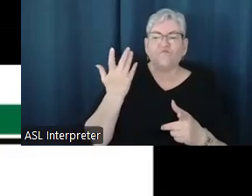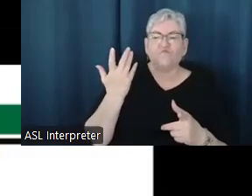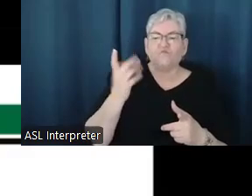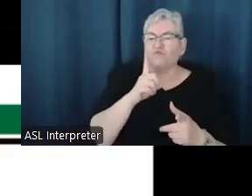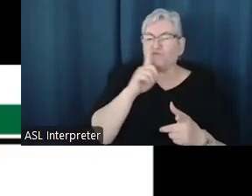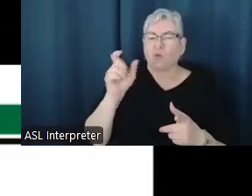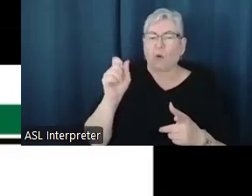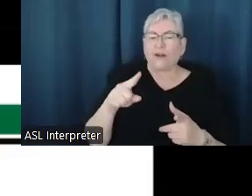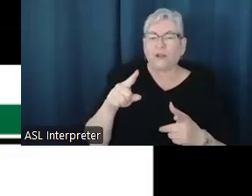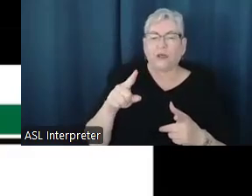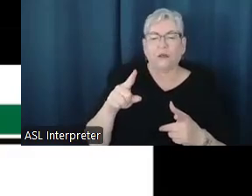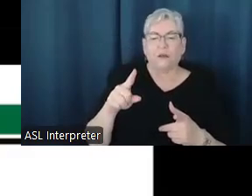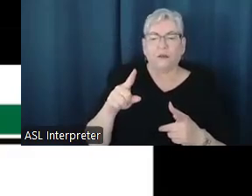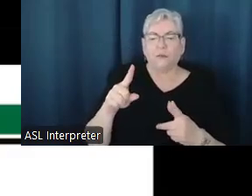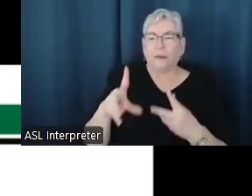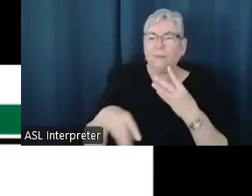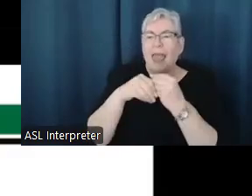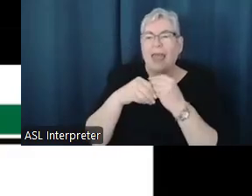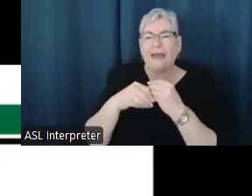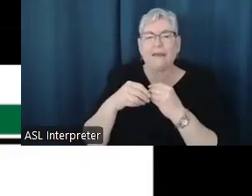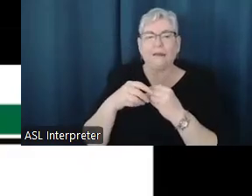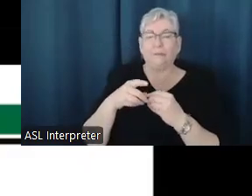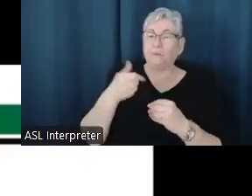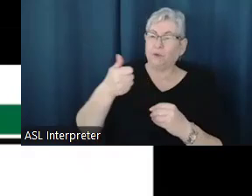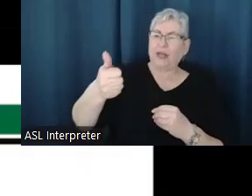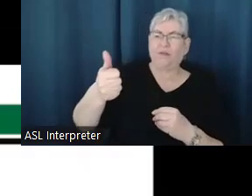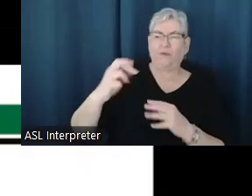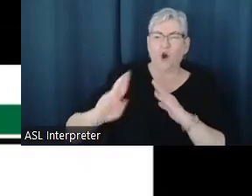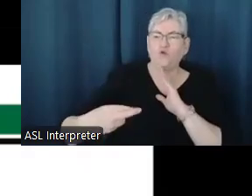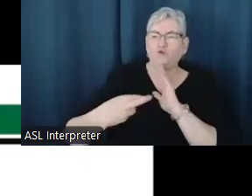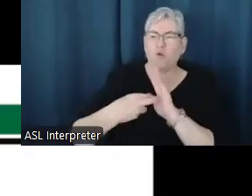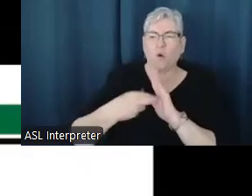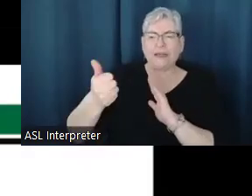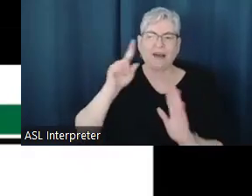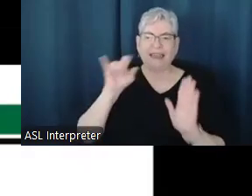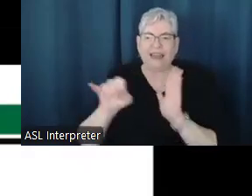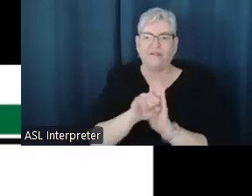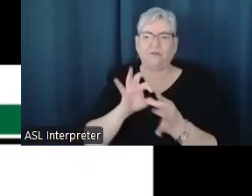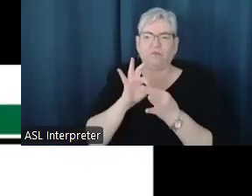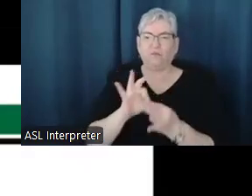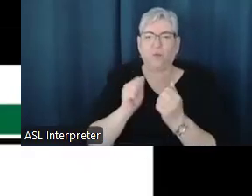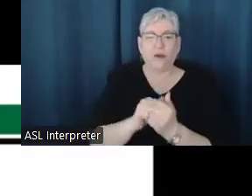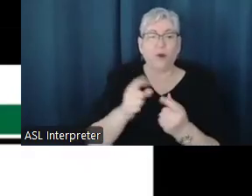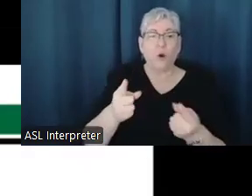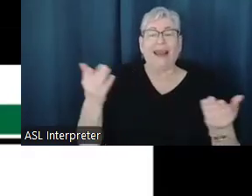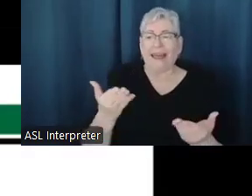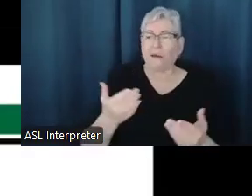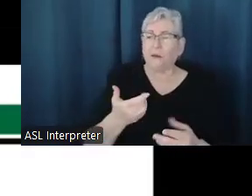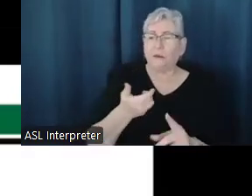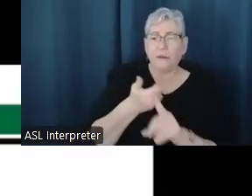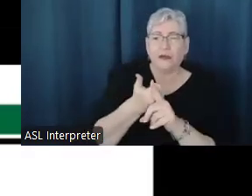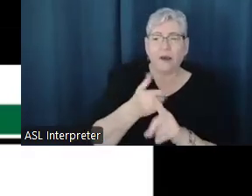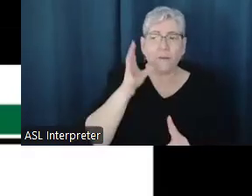and add into that chat what role you most identify with. So do you feel like you're really here as a parent, as